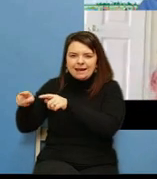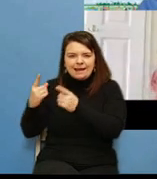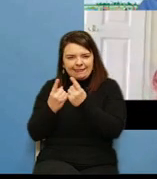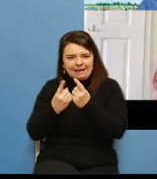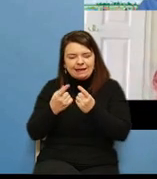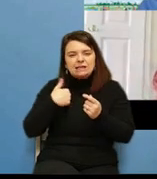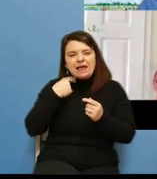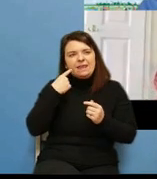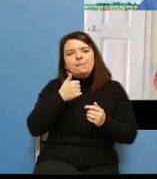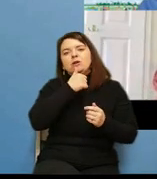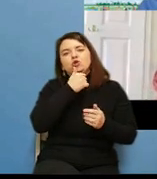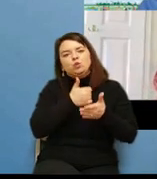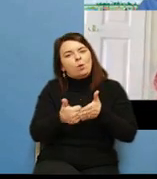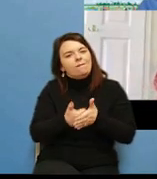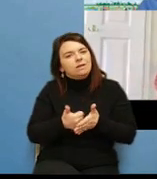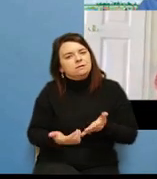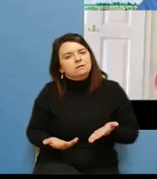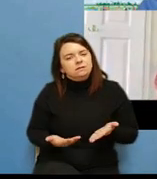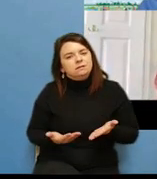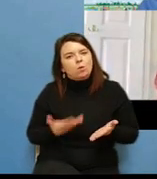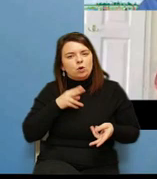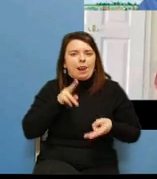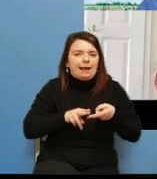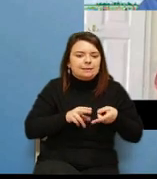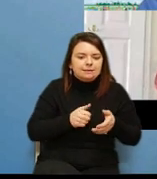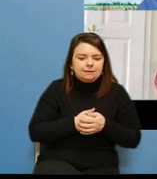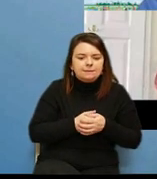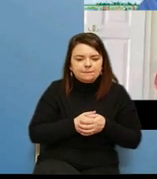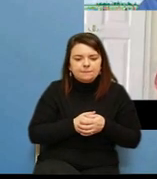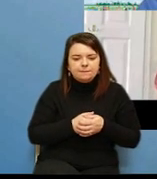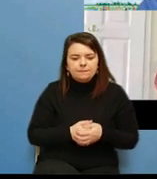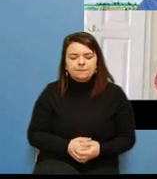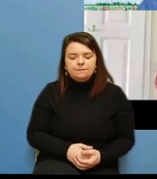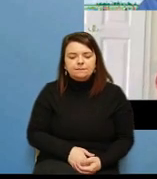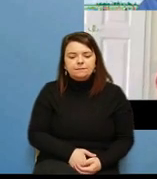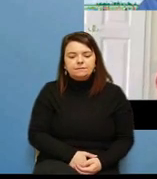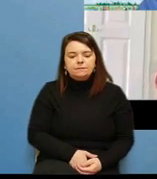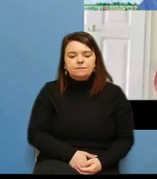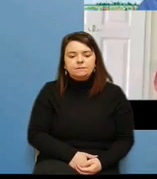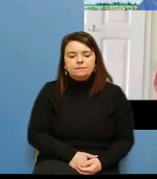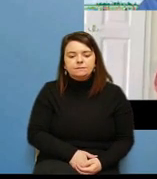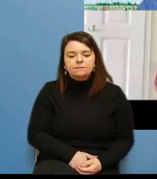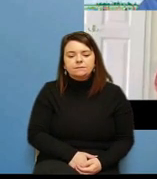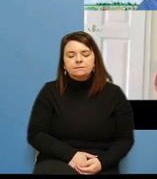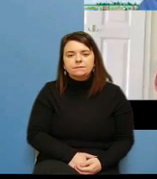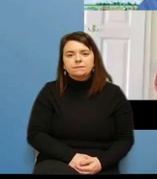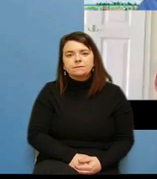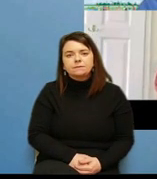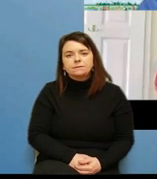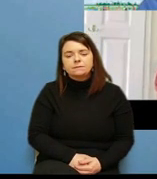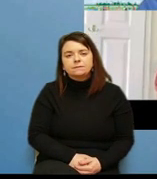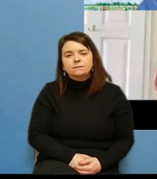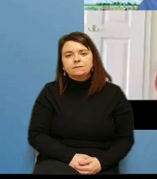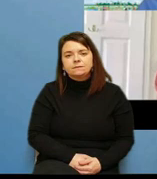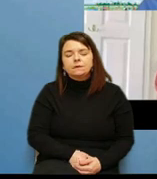they're seeming to be used, I think, too often is what we would say in these areas. Sorry, somebody's just calling me. I'll just